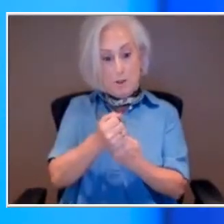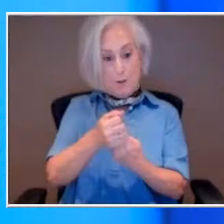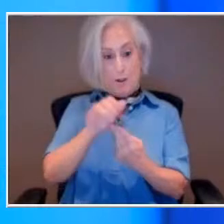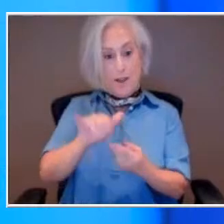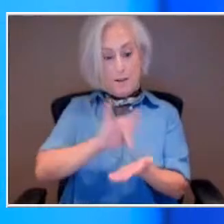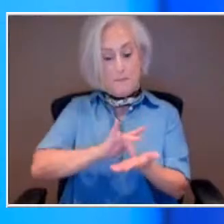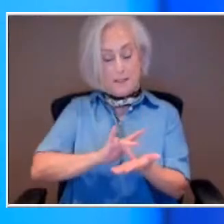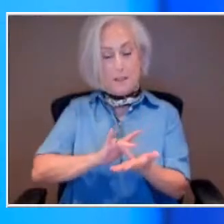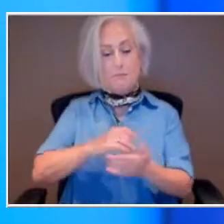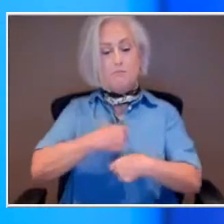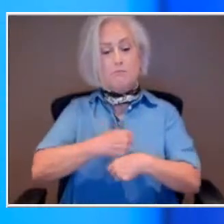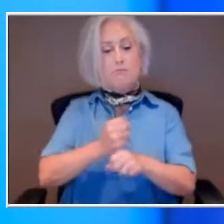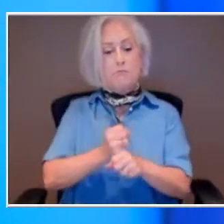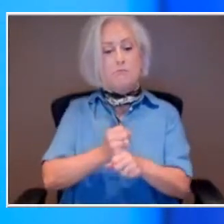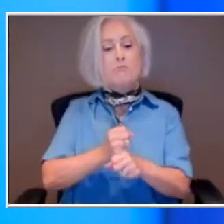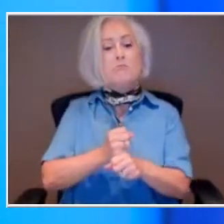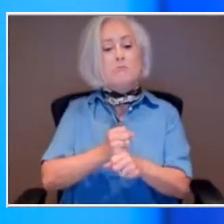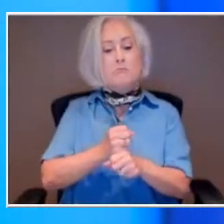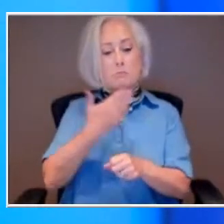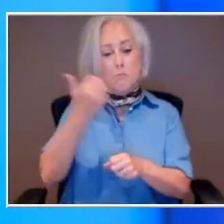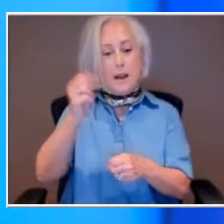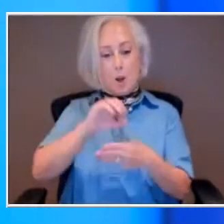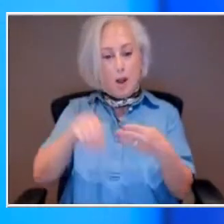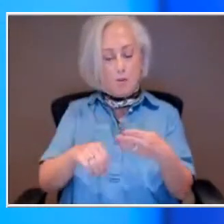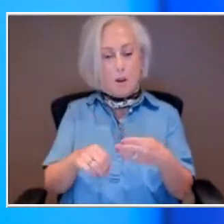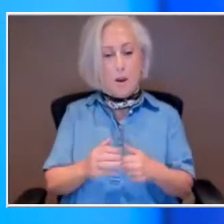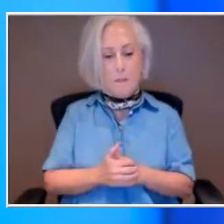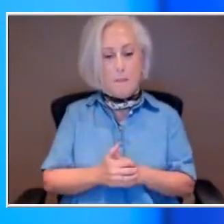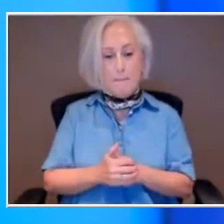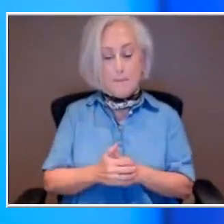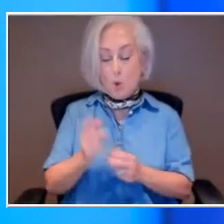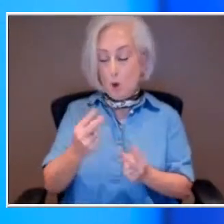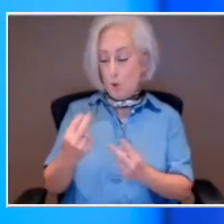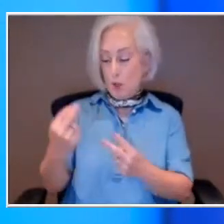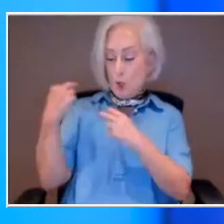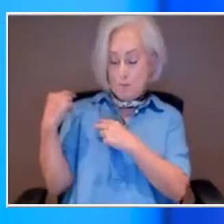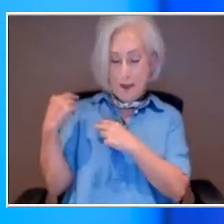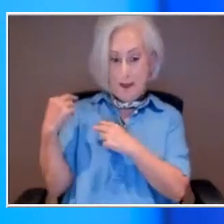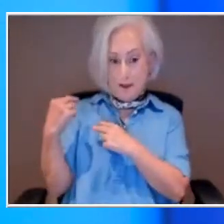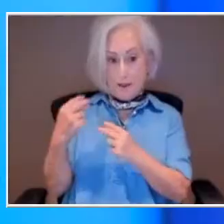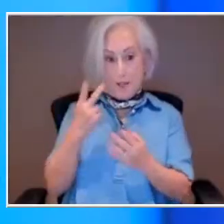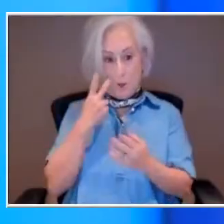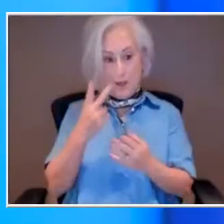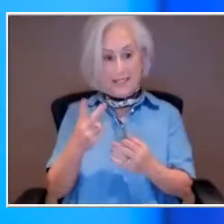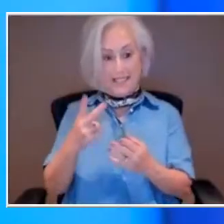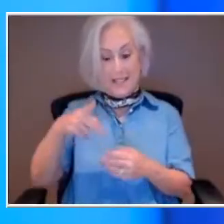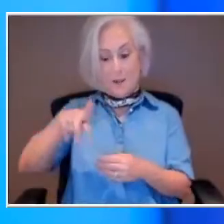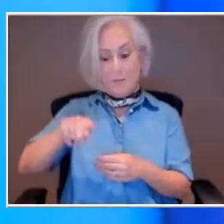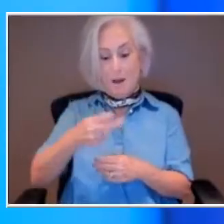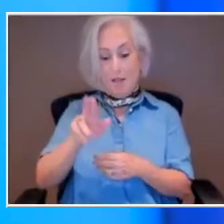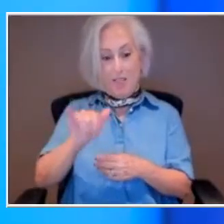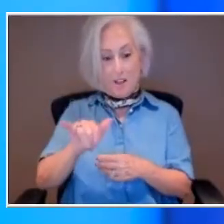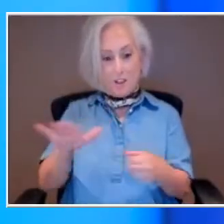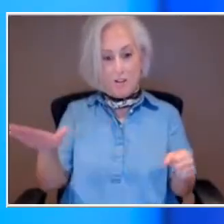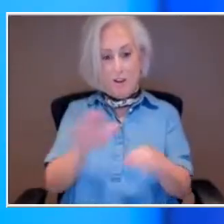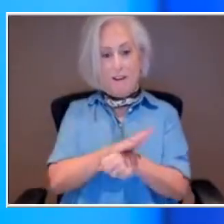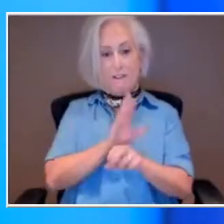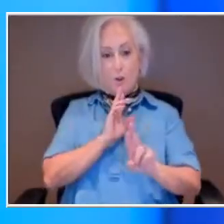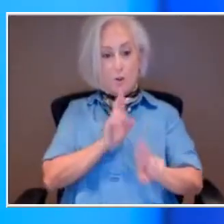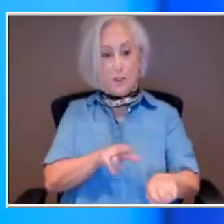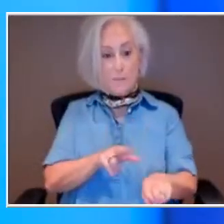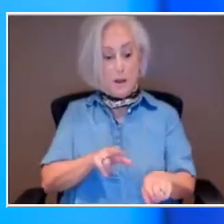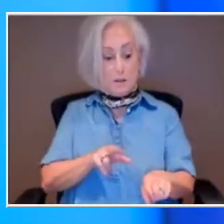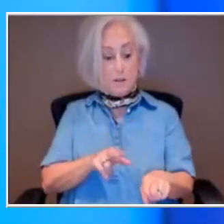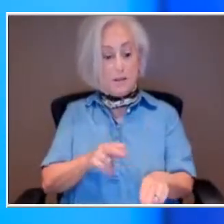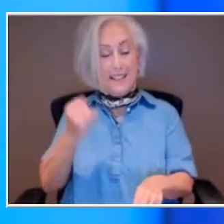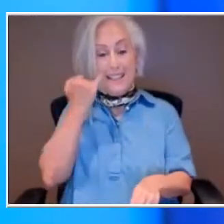outcomes. And in that specifically, what we have looked at historically is pathologic complete response, which means when they get chemotherapy before surgery, then I